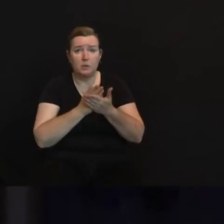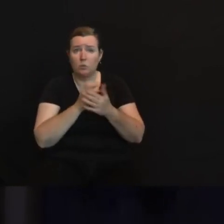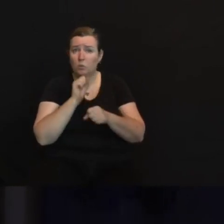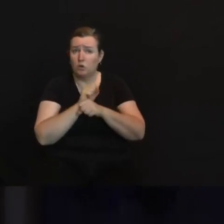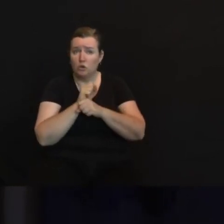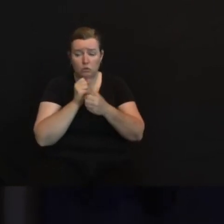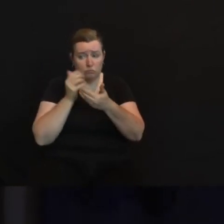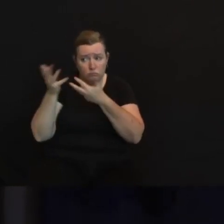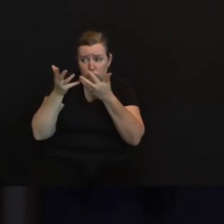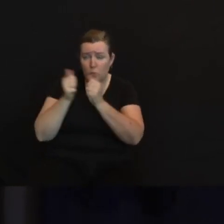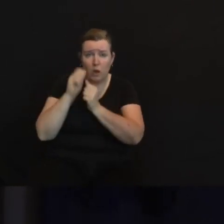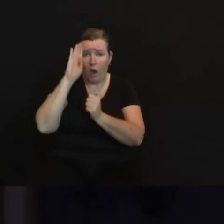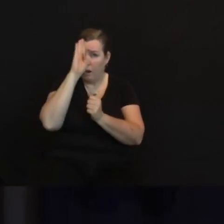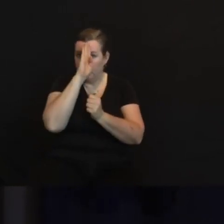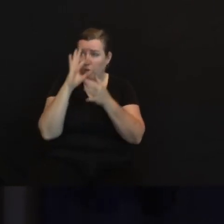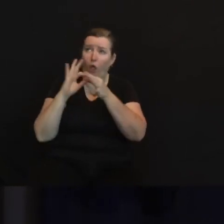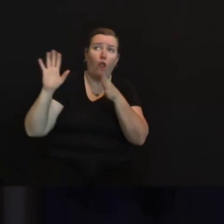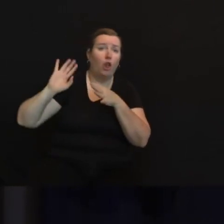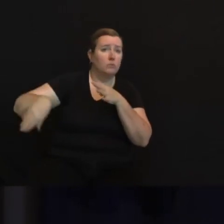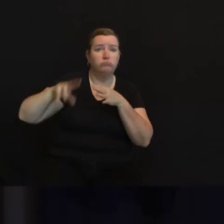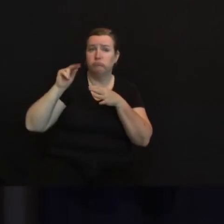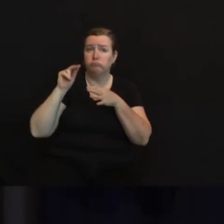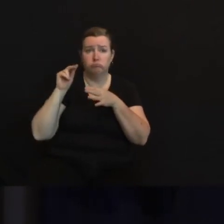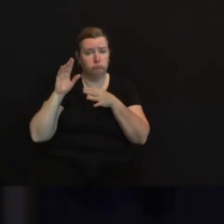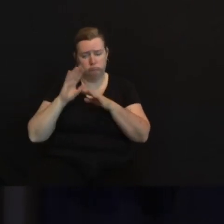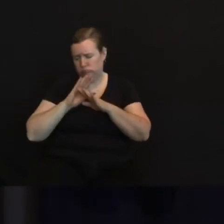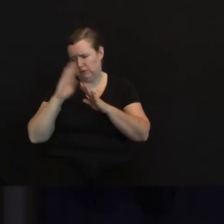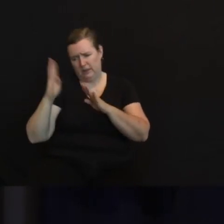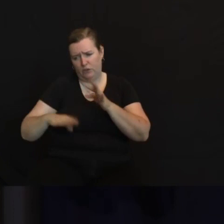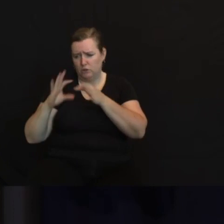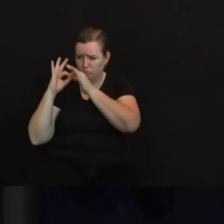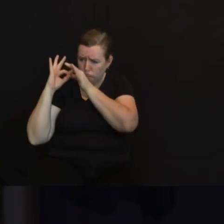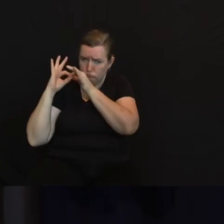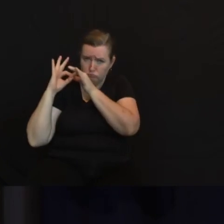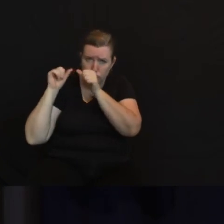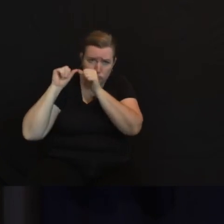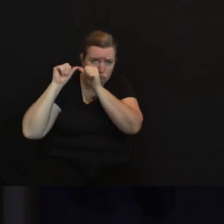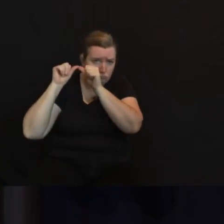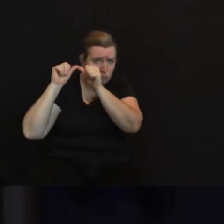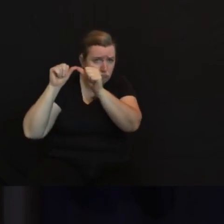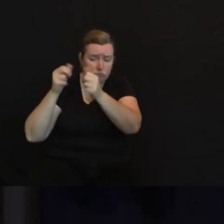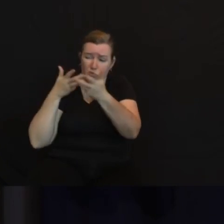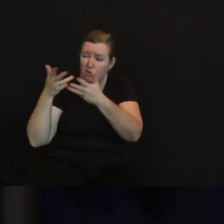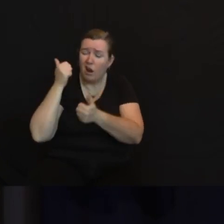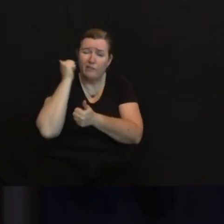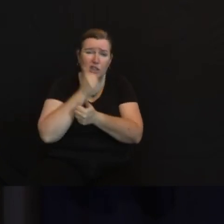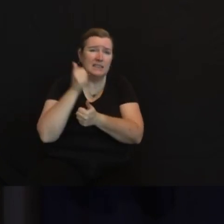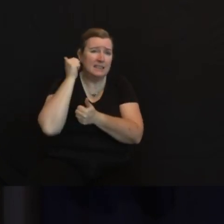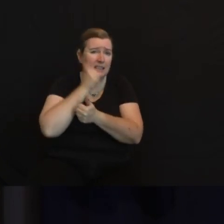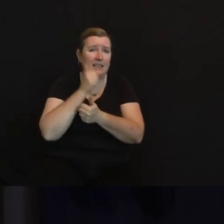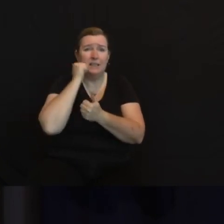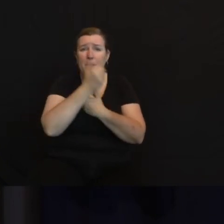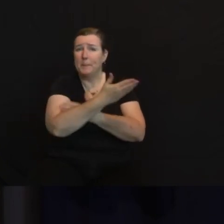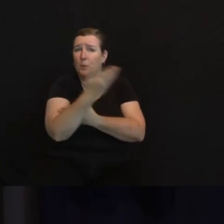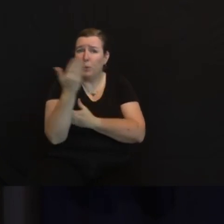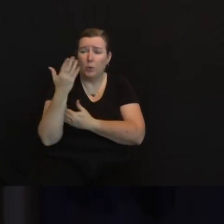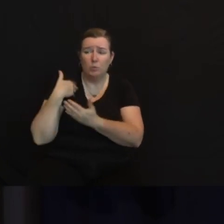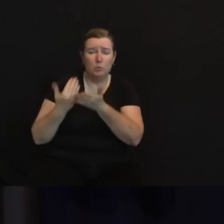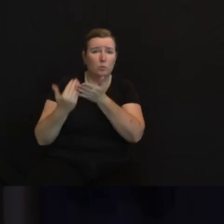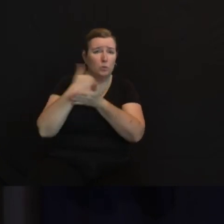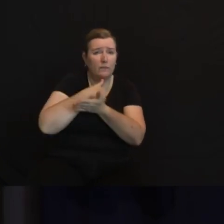to be over. So, and every day at 10 a.m. we review again their